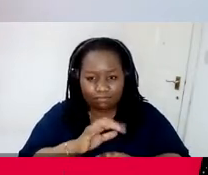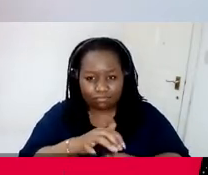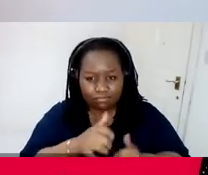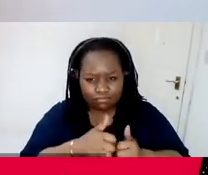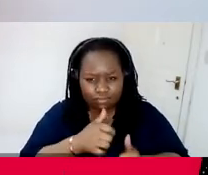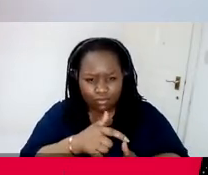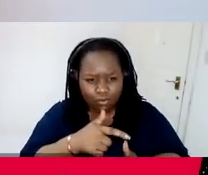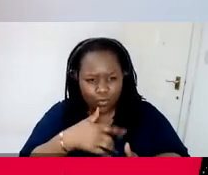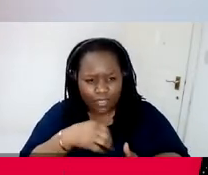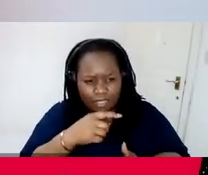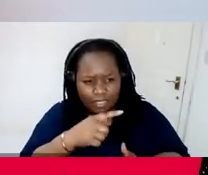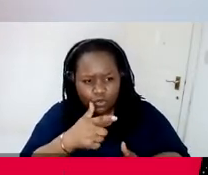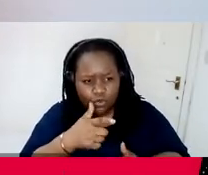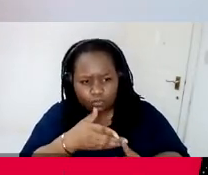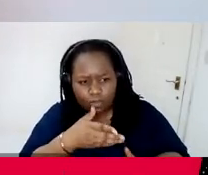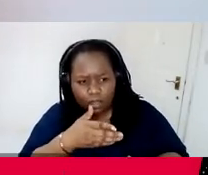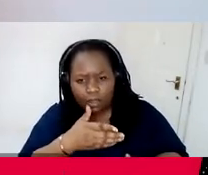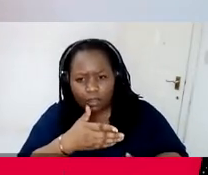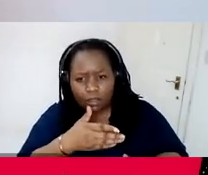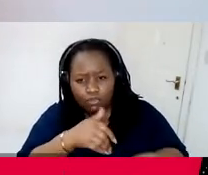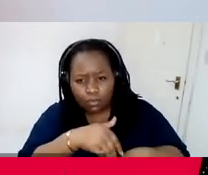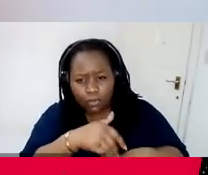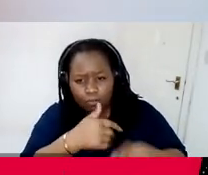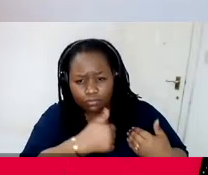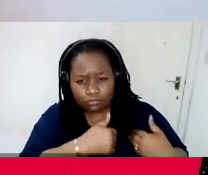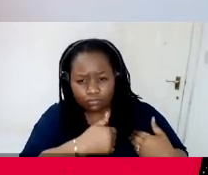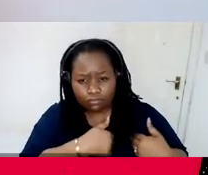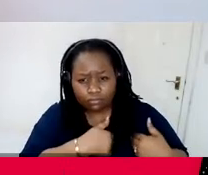criminal accountability and reparations for Yemen.